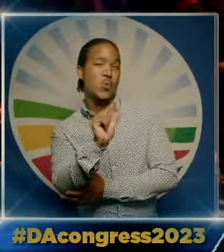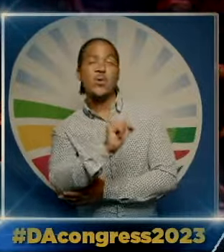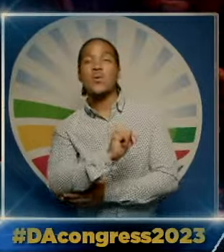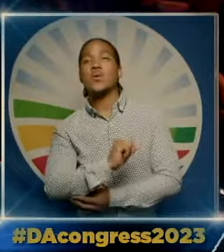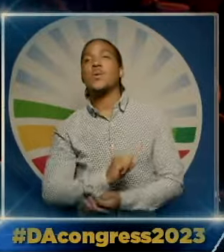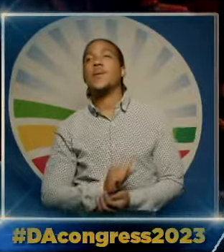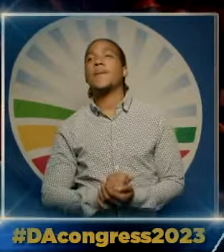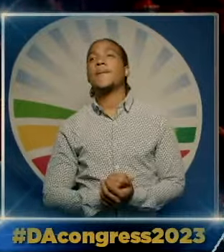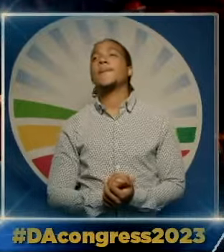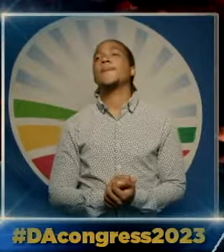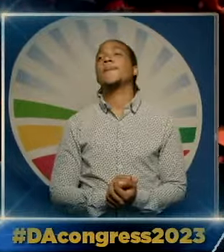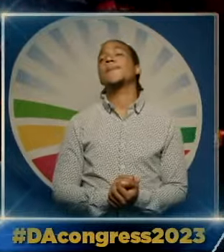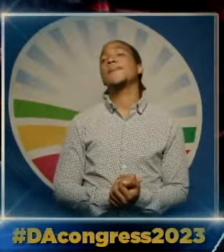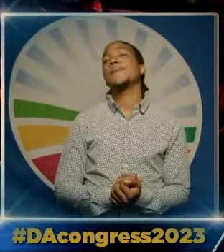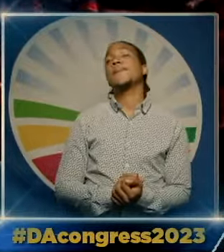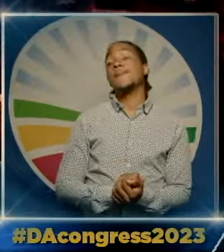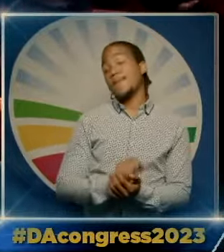sekuselegana